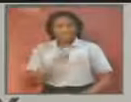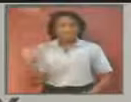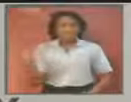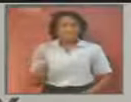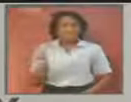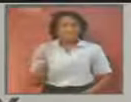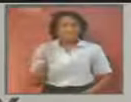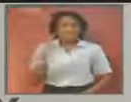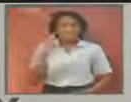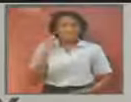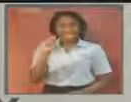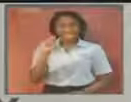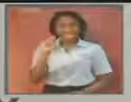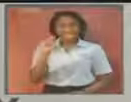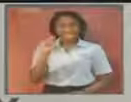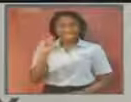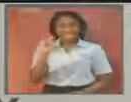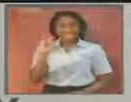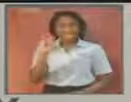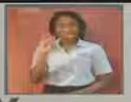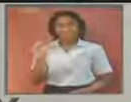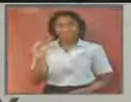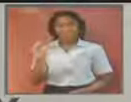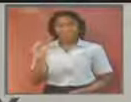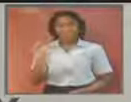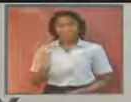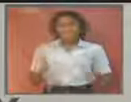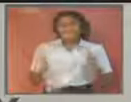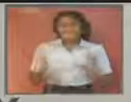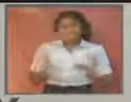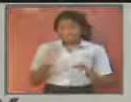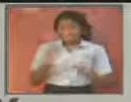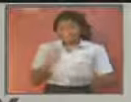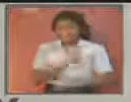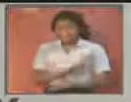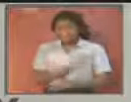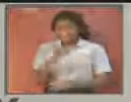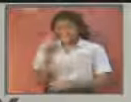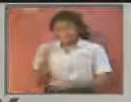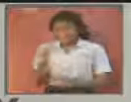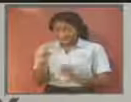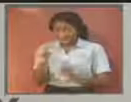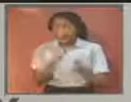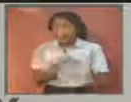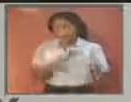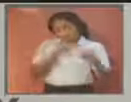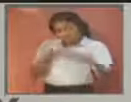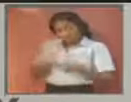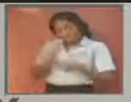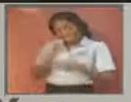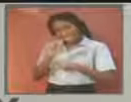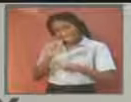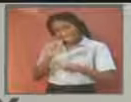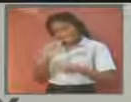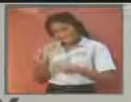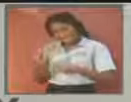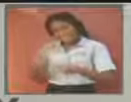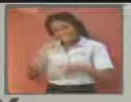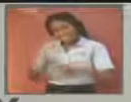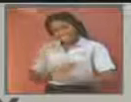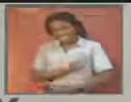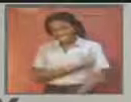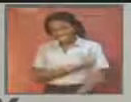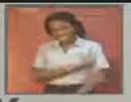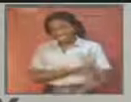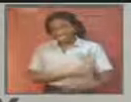Tacarigua. If you got your first dose at Tacarigua Racket Center, your second dose will be done there also. Our